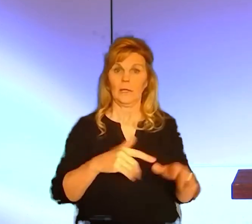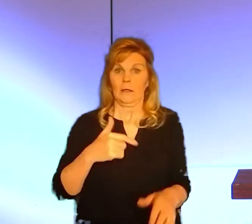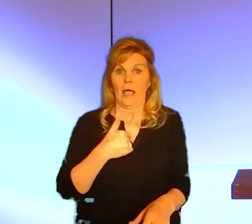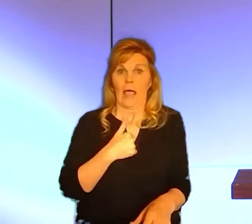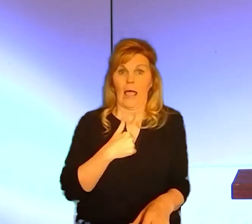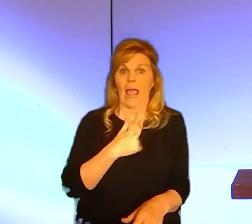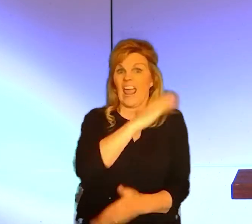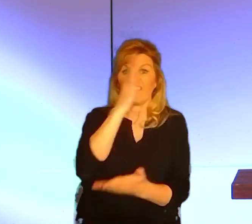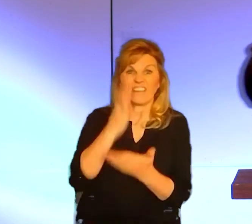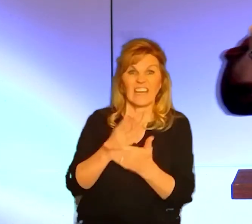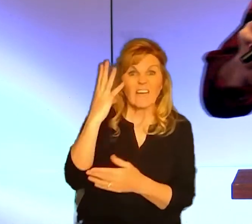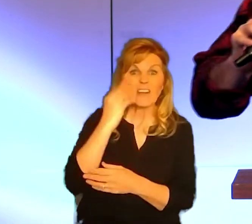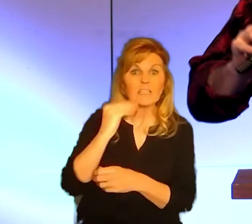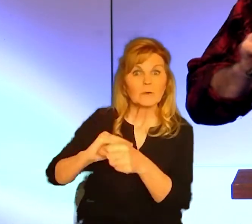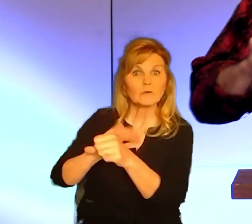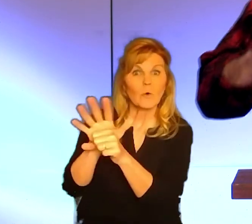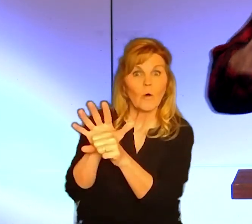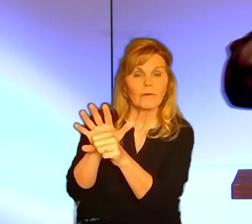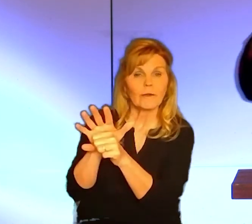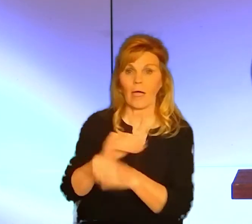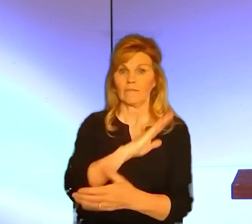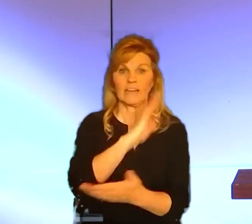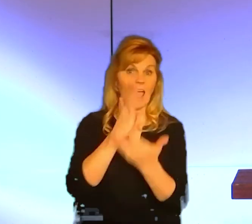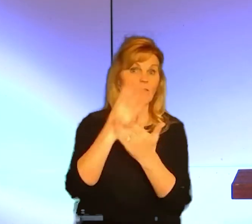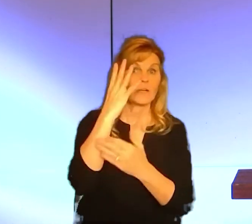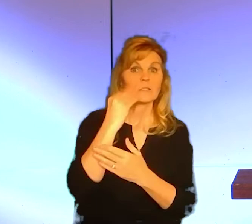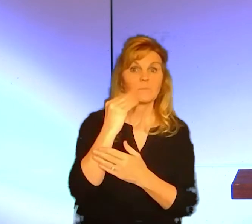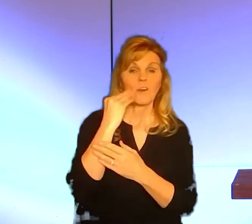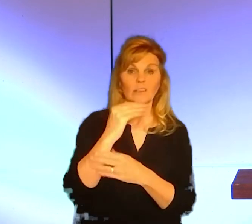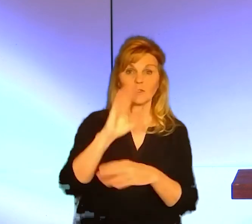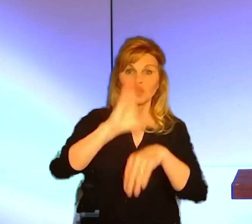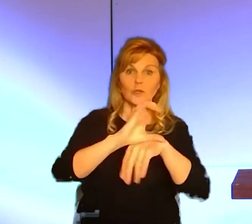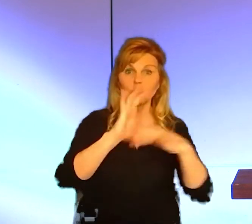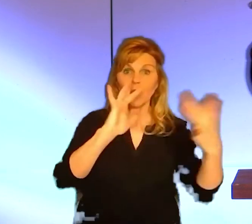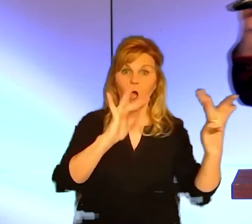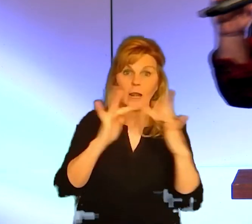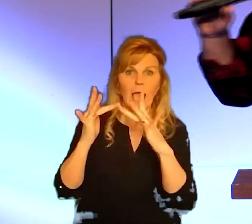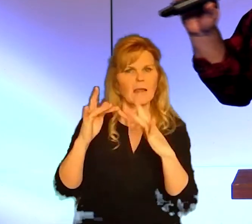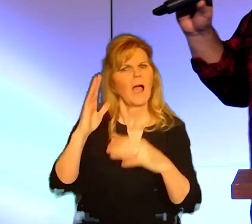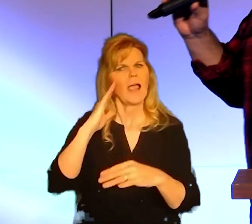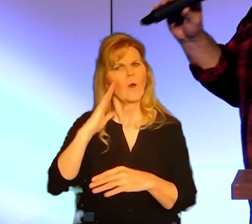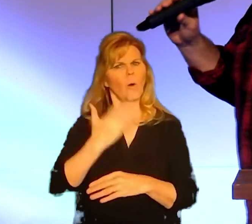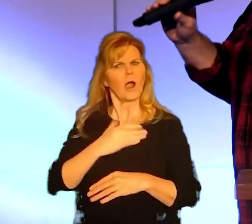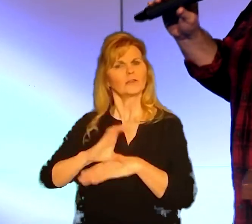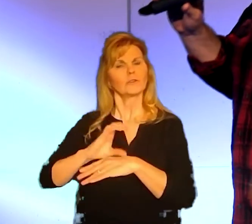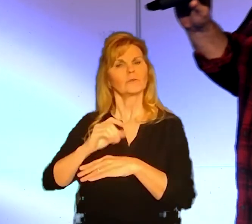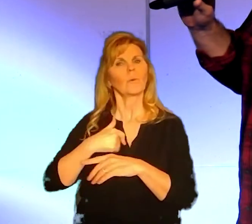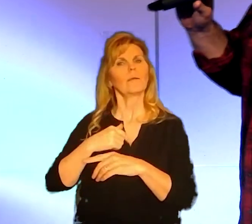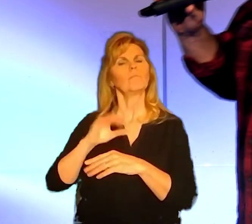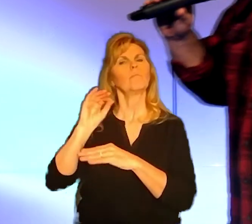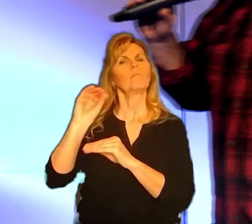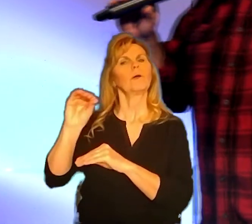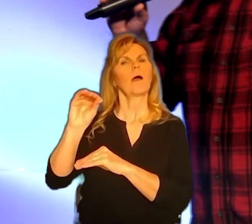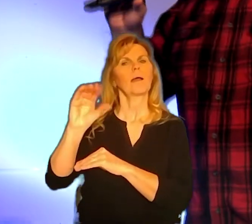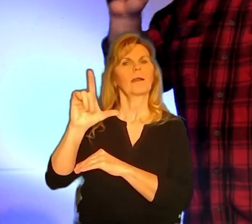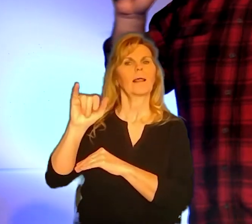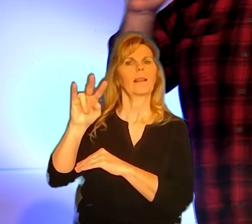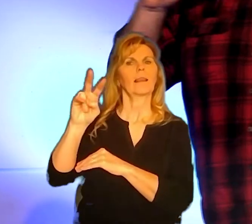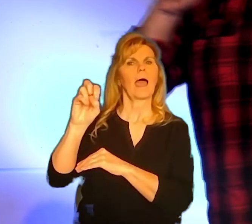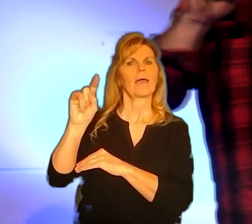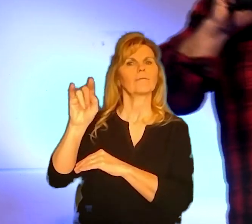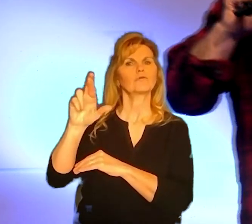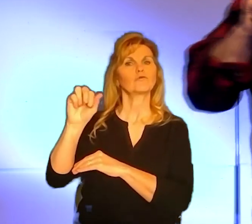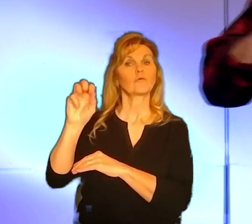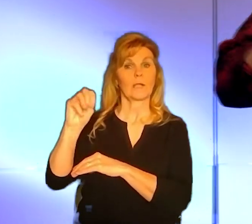have never experienced church online like this. Of course, we live stream and we try to do things digitally, but this is